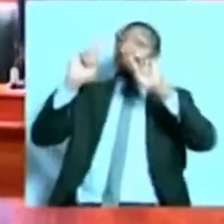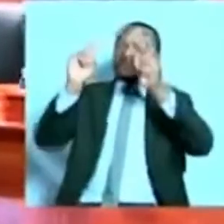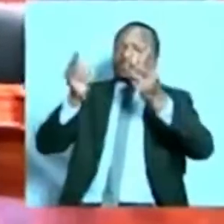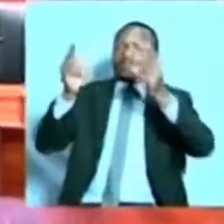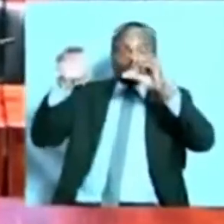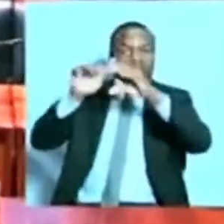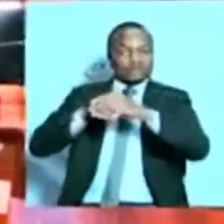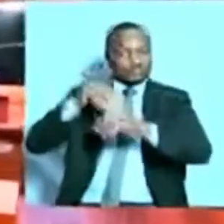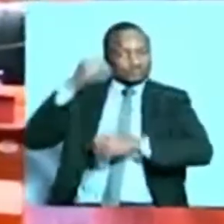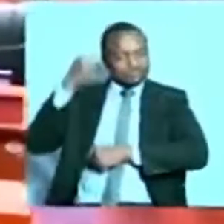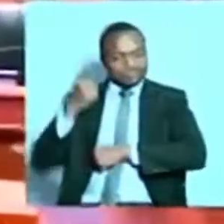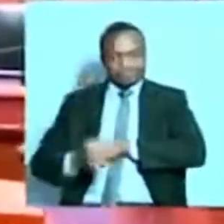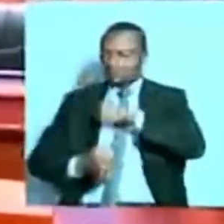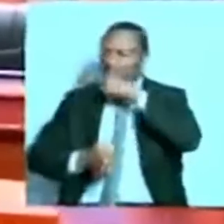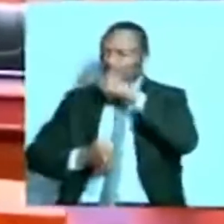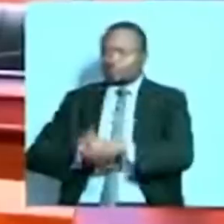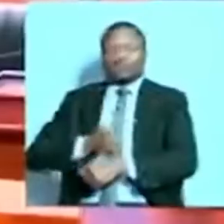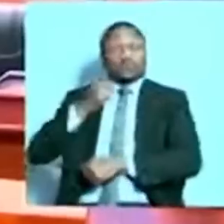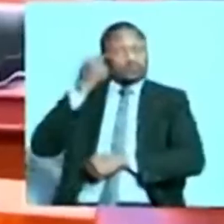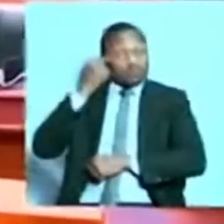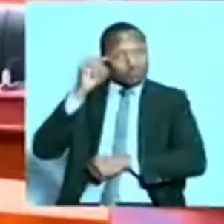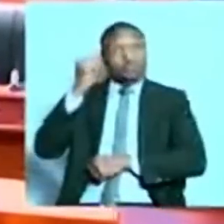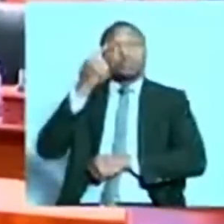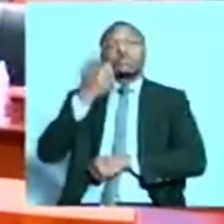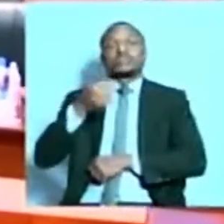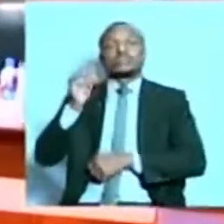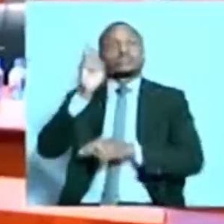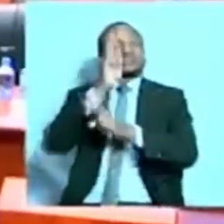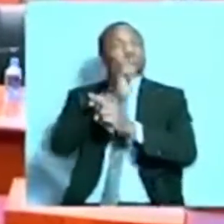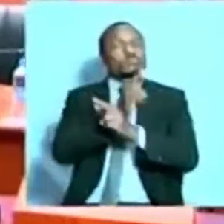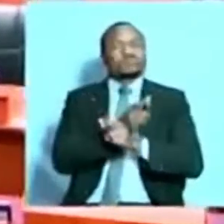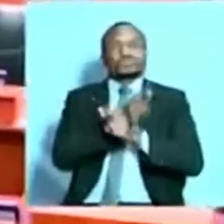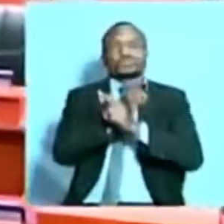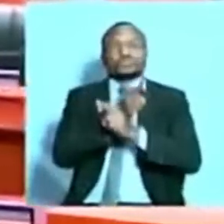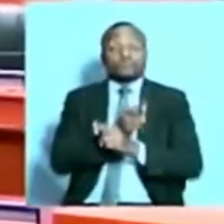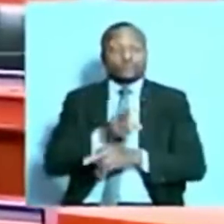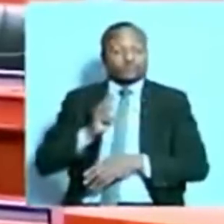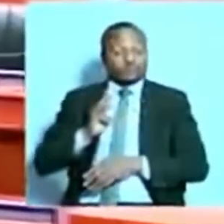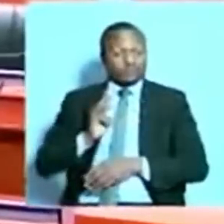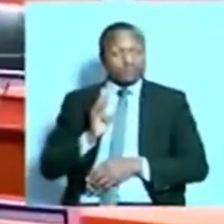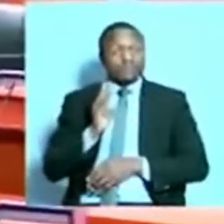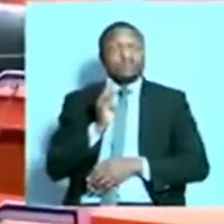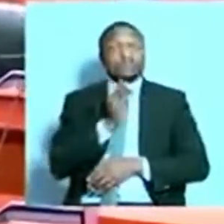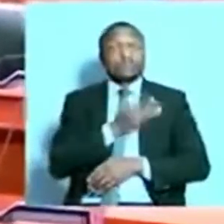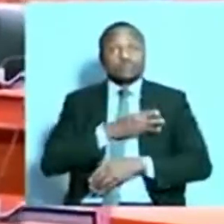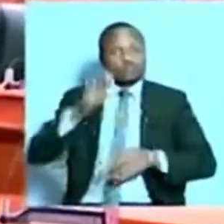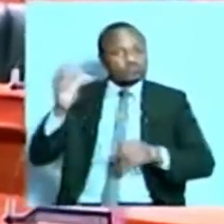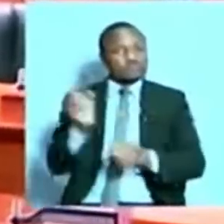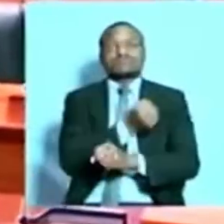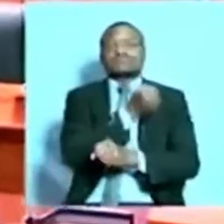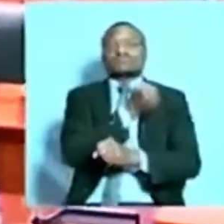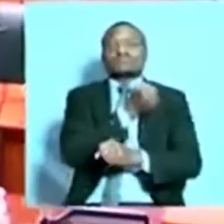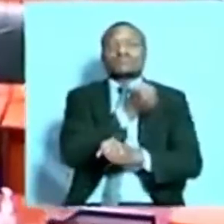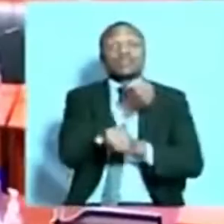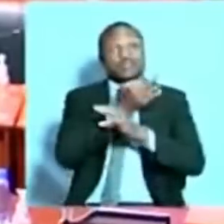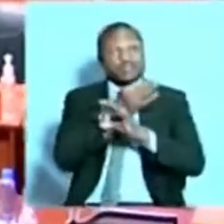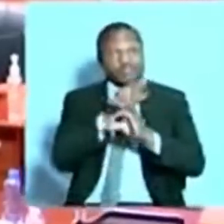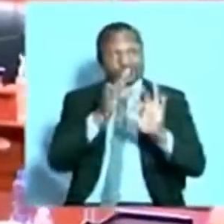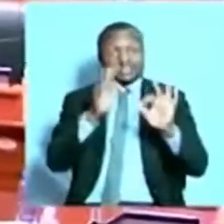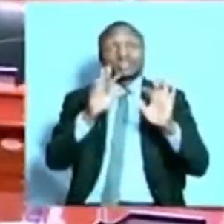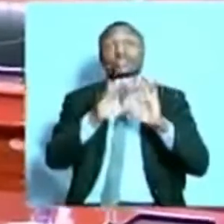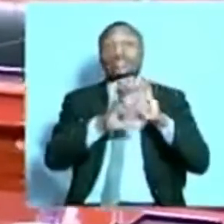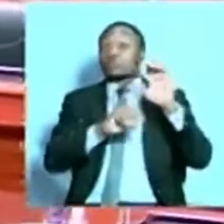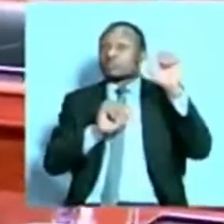unity, victors in the struggle for our right. We